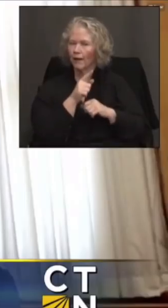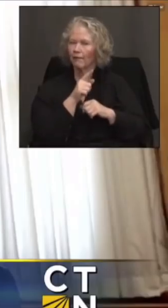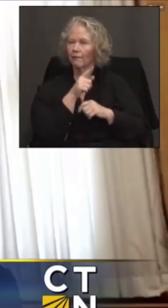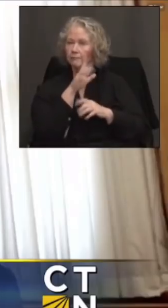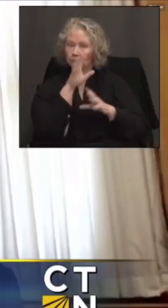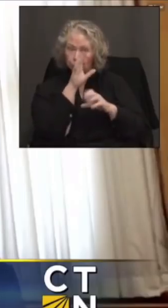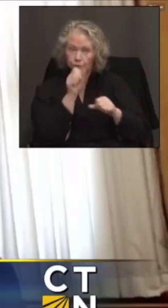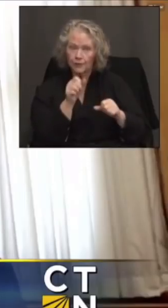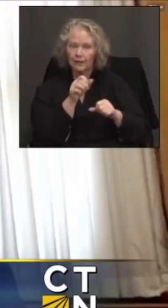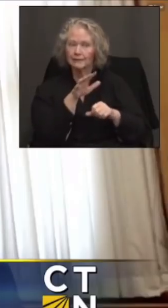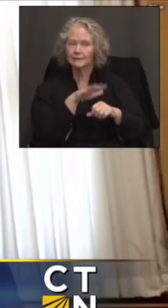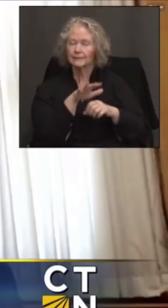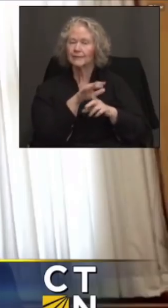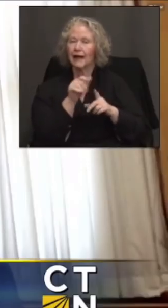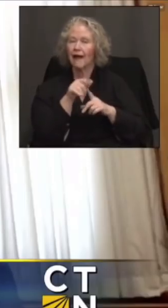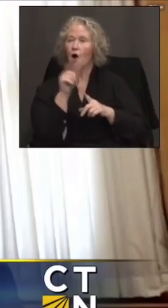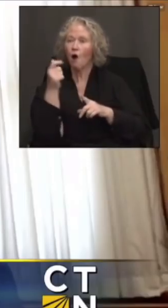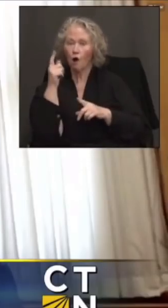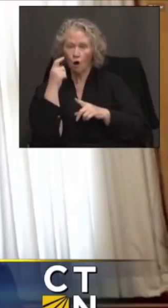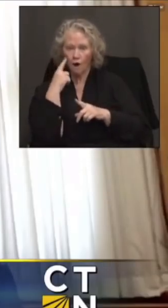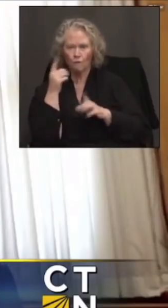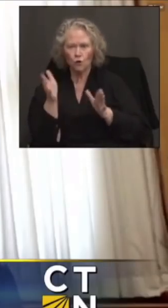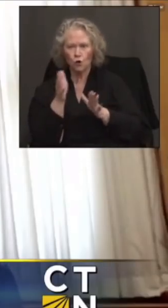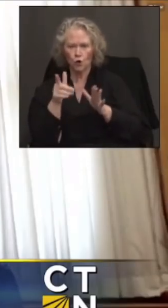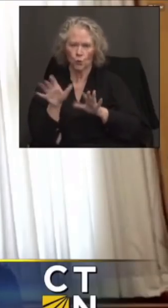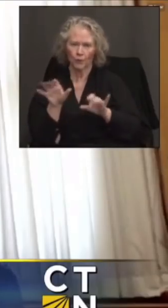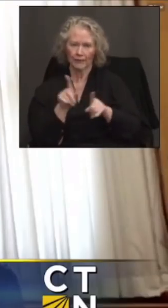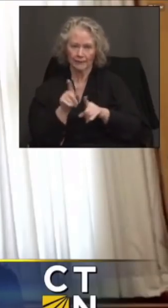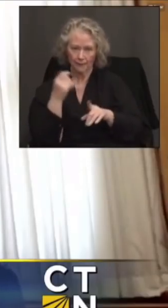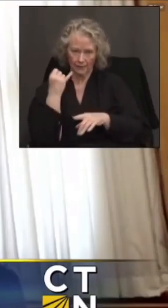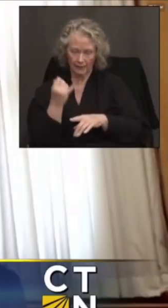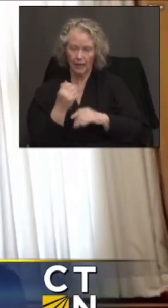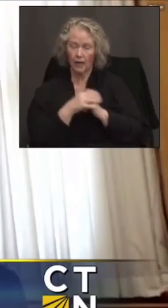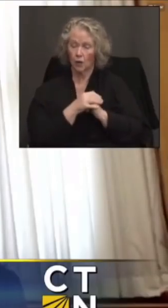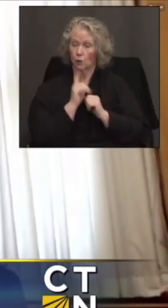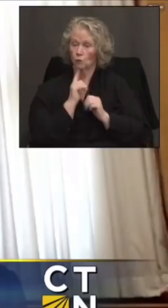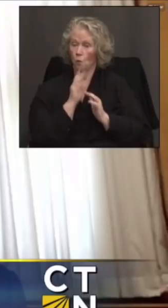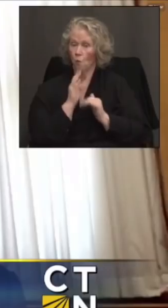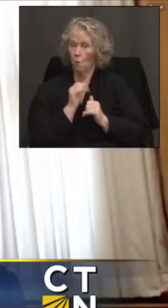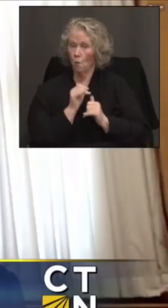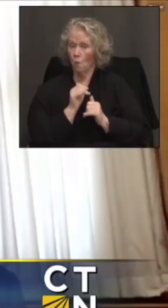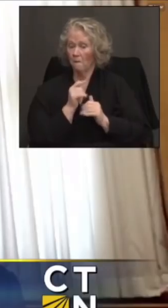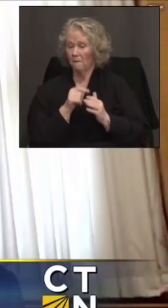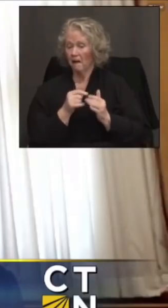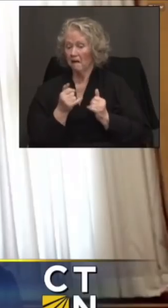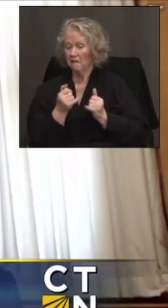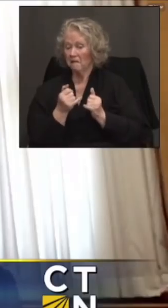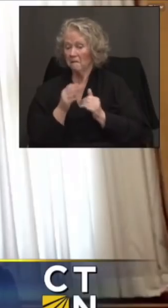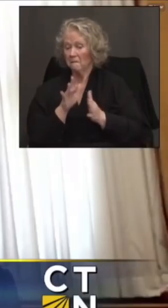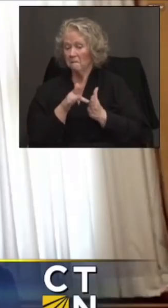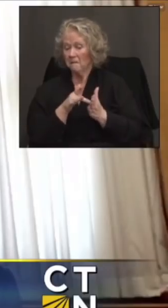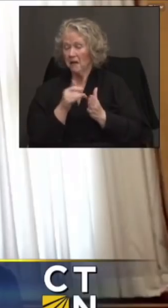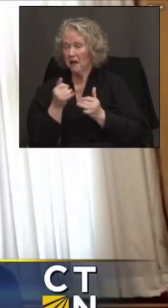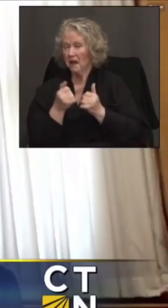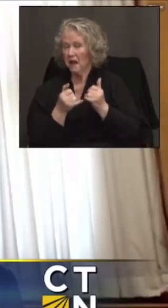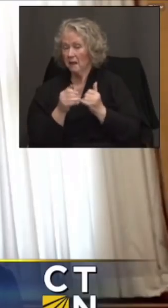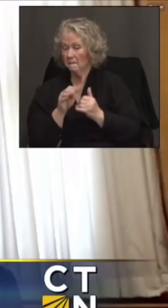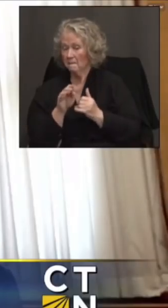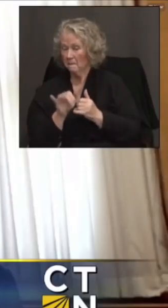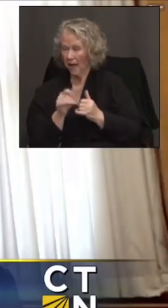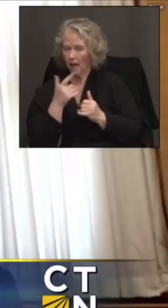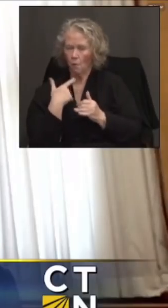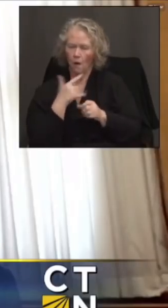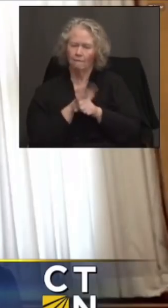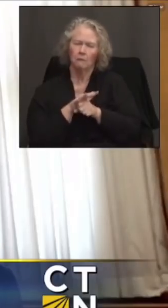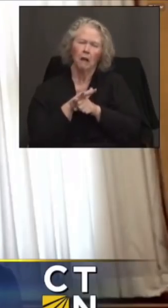governors to encourage them to do the same, with the logic being that by the time we get to mid to late May, there's going to be a lot of extra vaccine in all